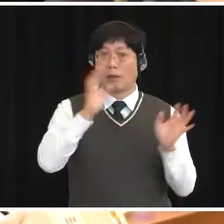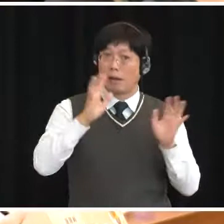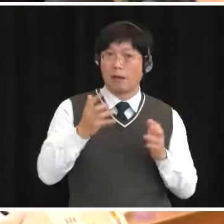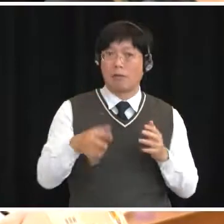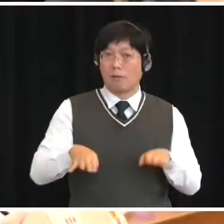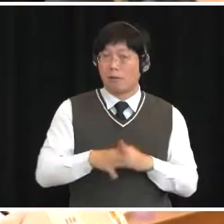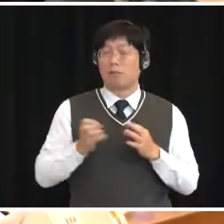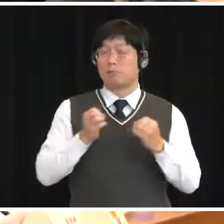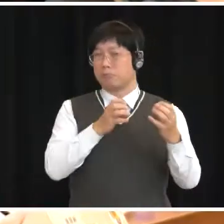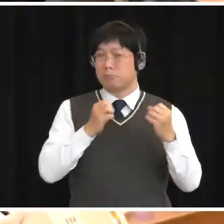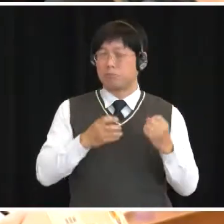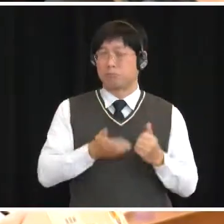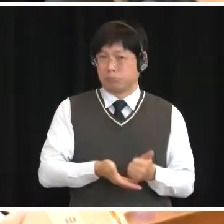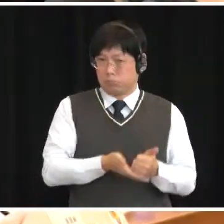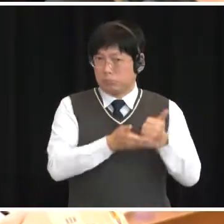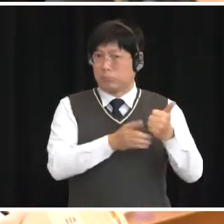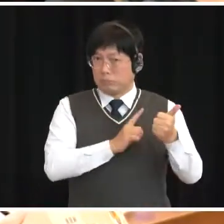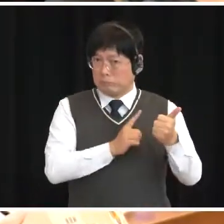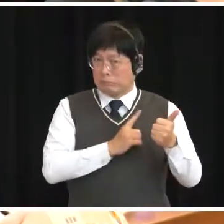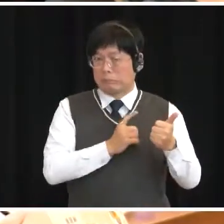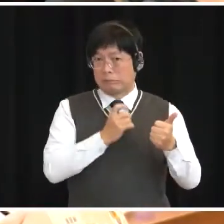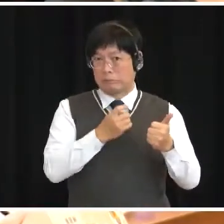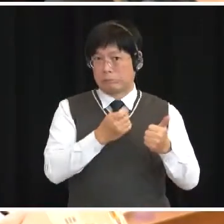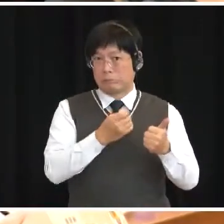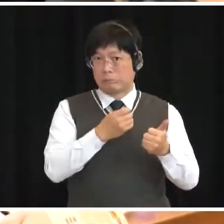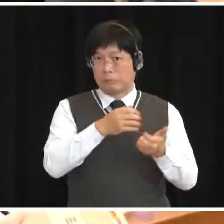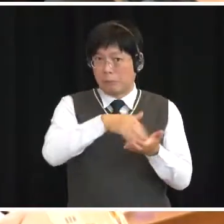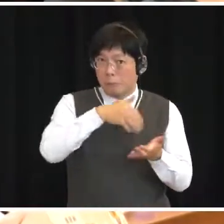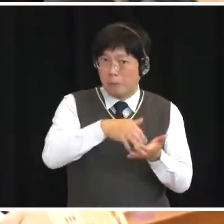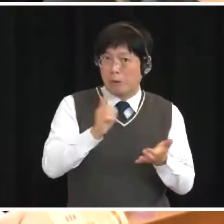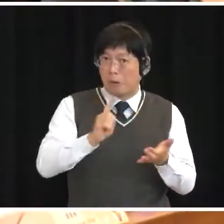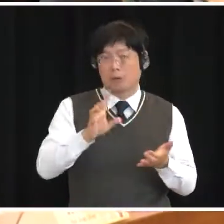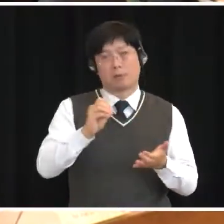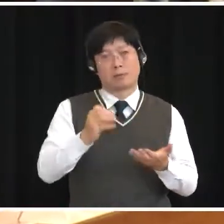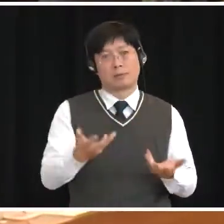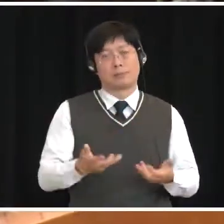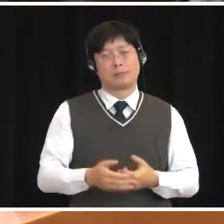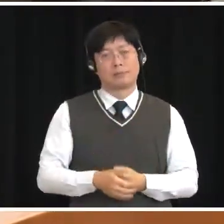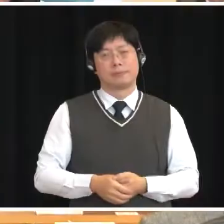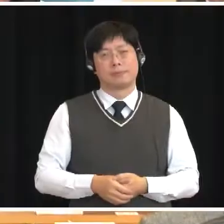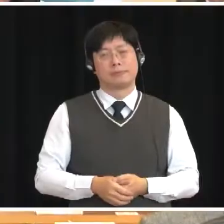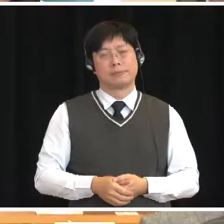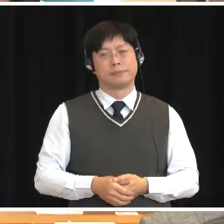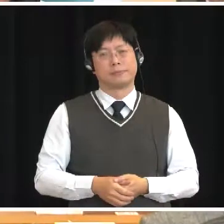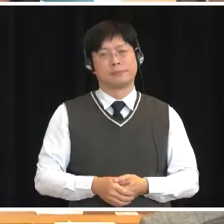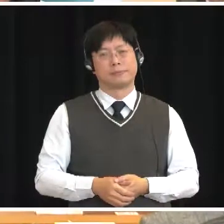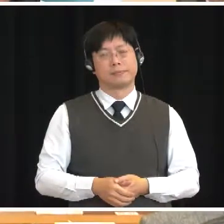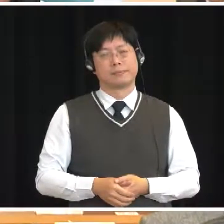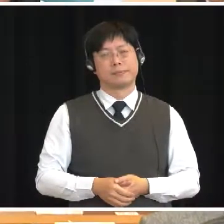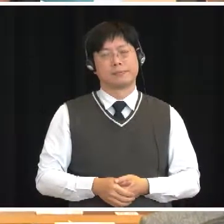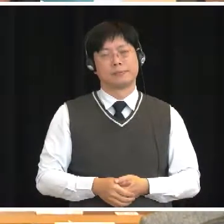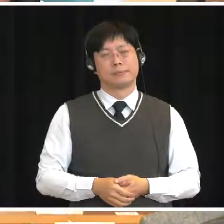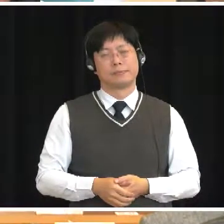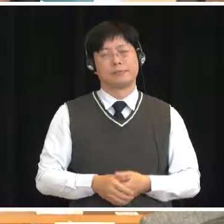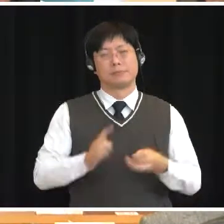the training, and learn to how to communicate with the children.